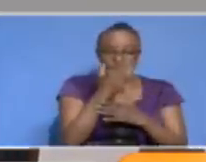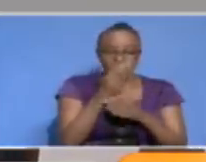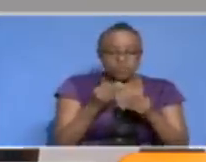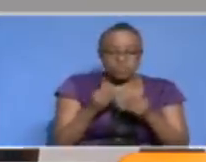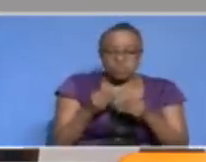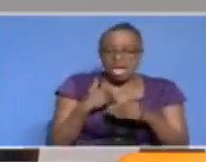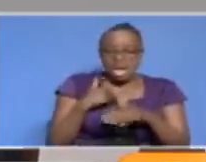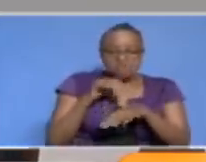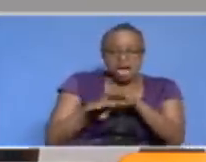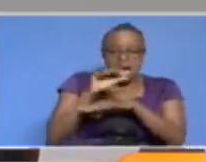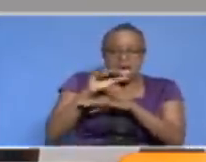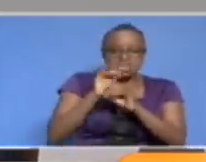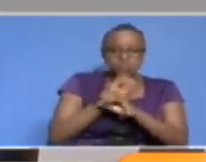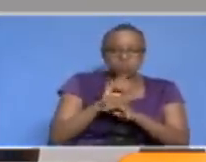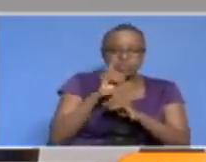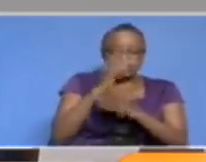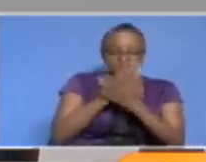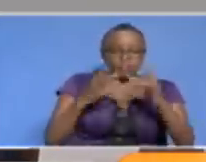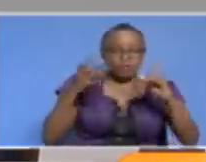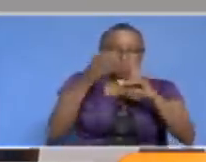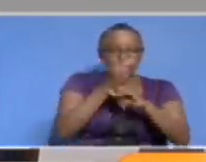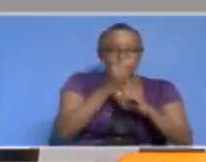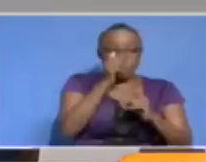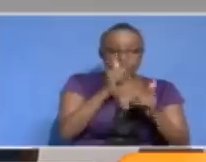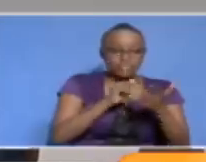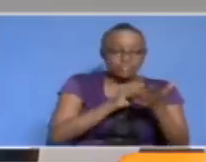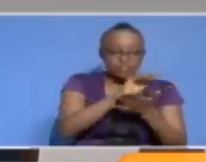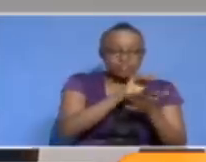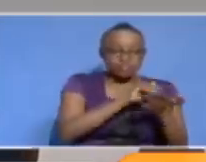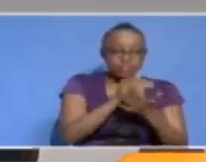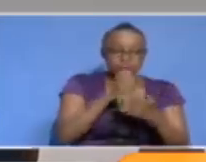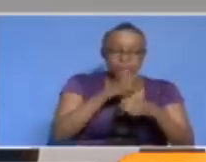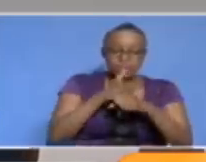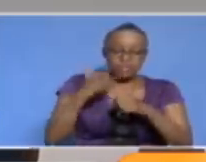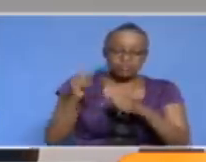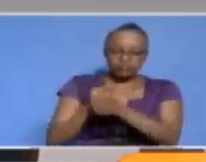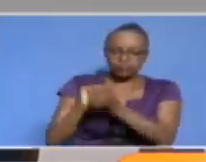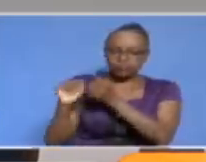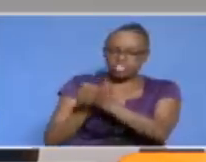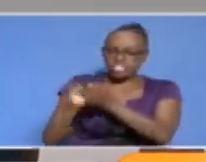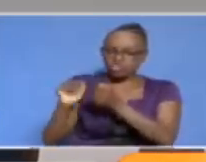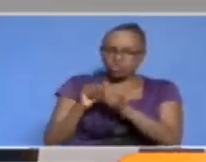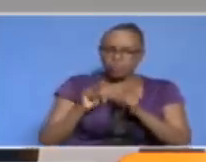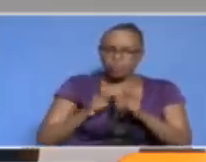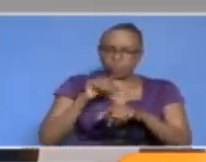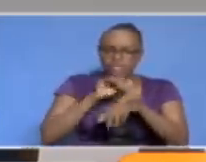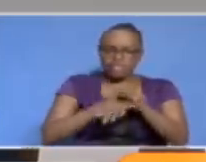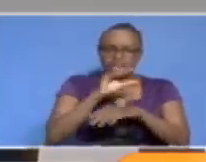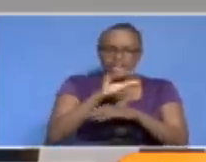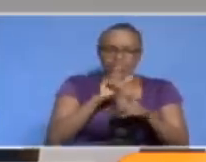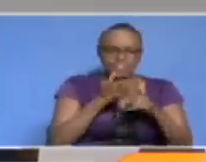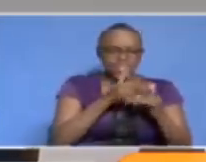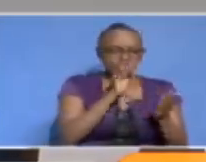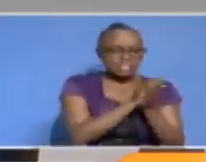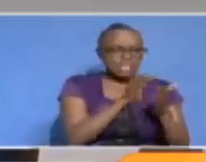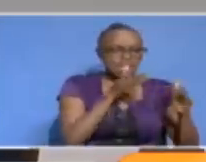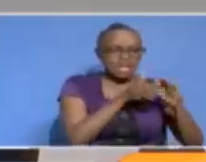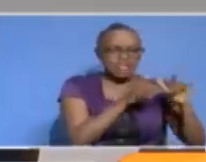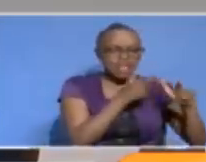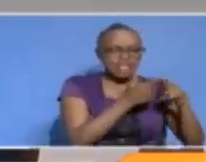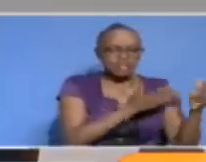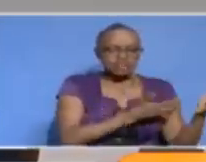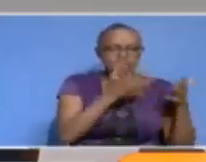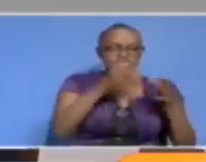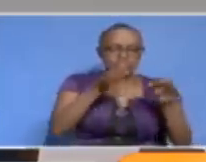cash anymore. These are some of the achievements which we have after dismantling those cartels who are collecting money in cash and stealing in sacks, taking to their